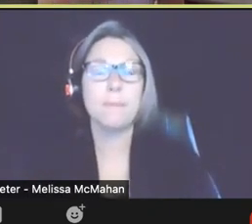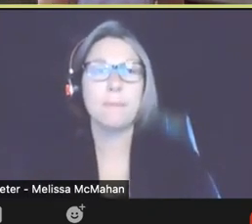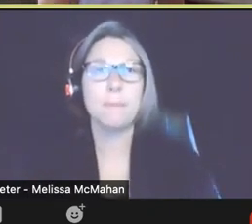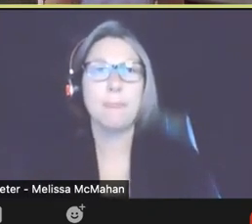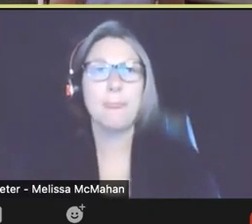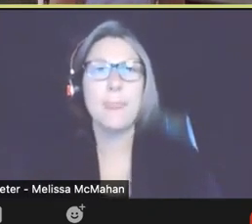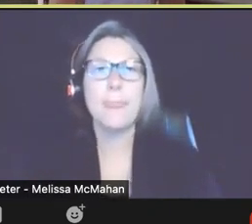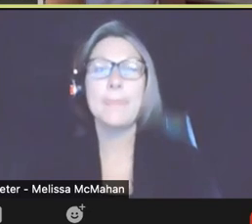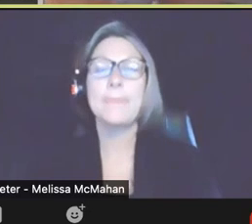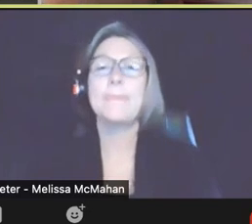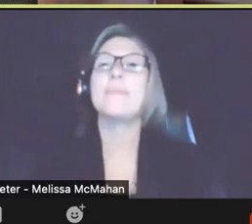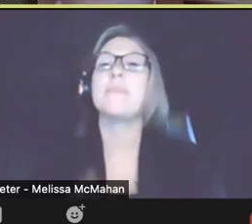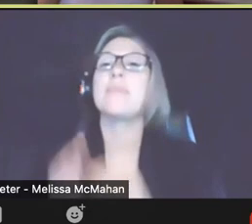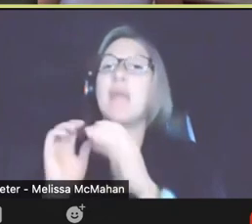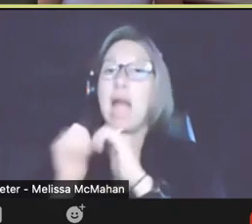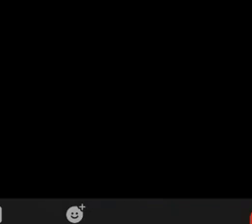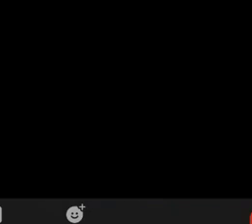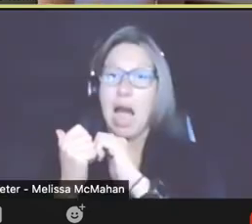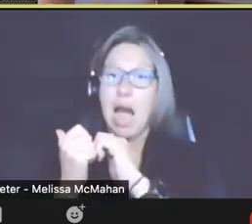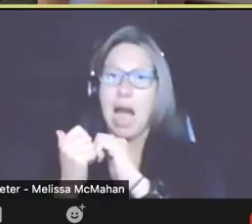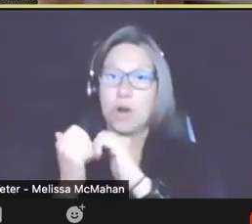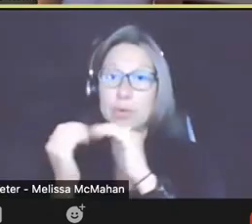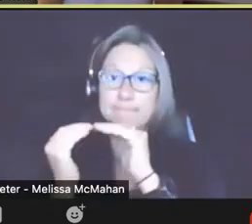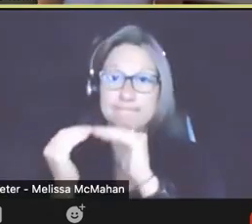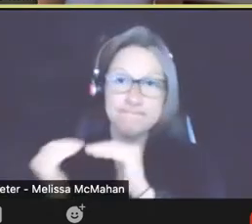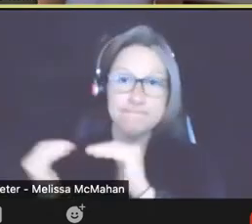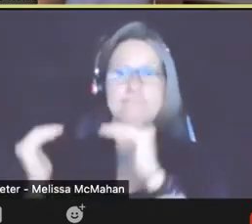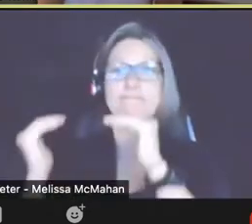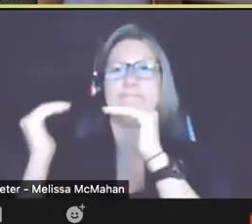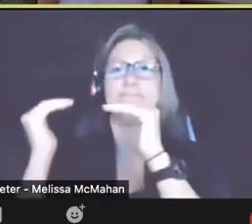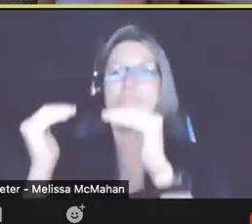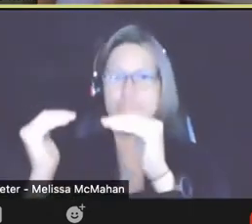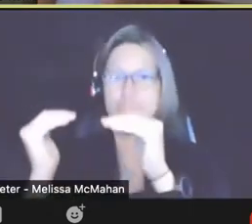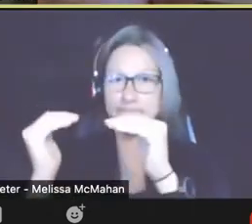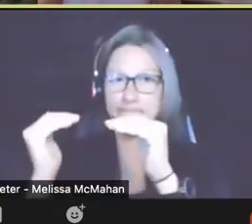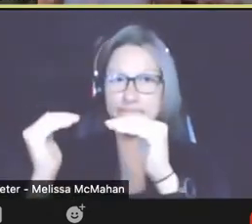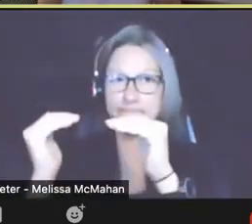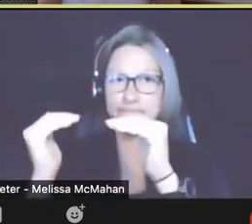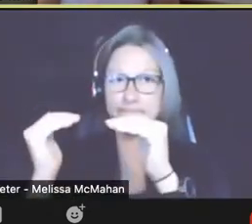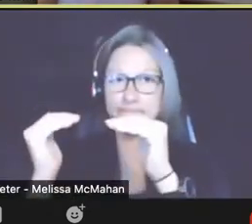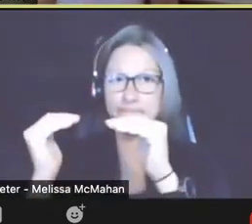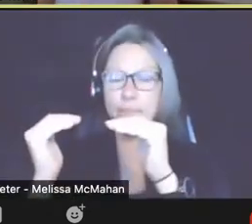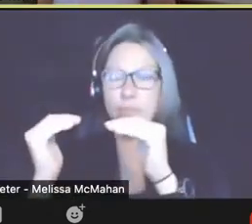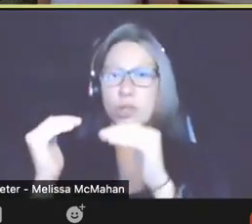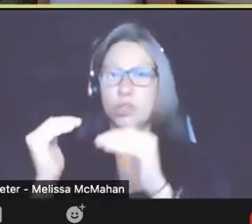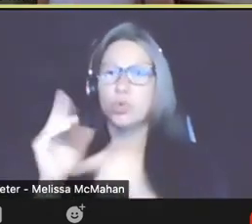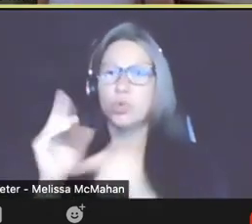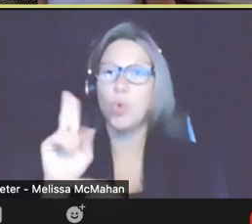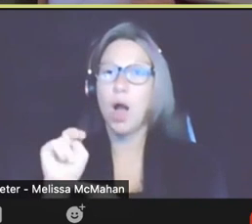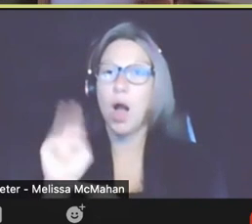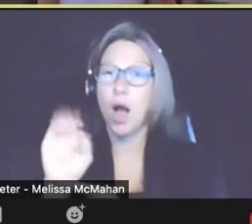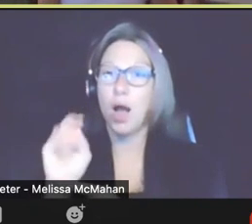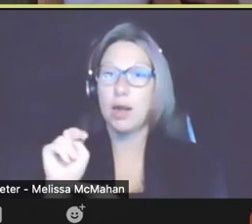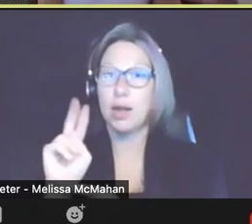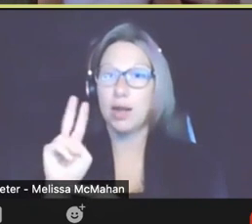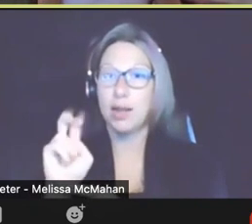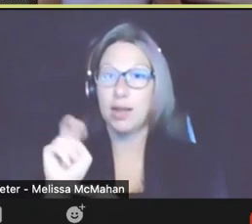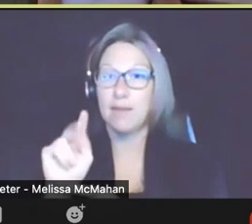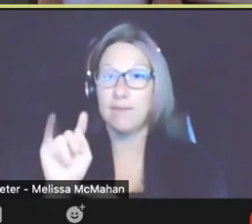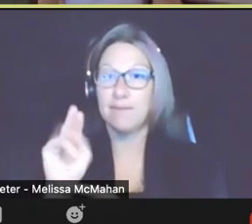And so how do we move kids from this level into some more unconventional communication? We want to